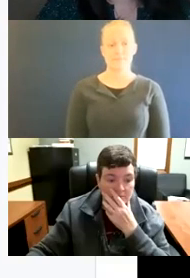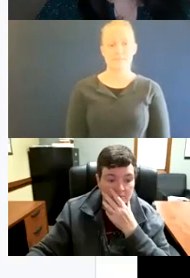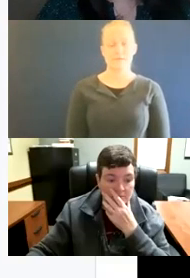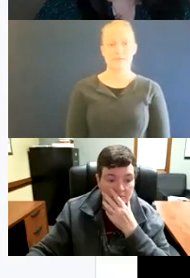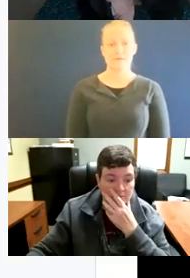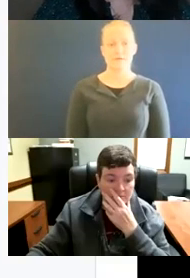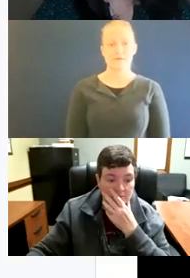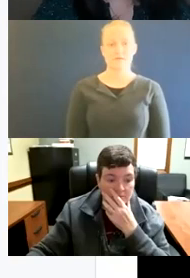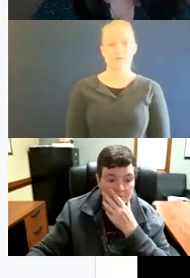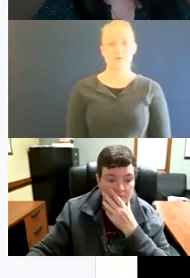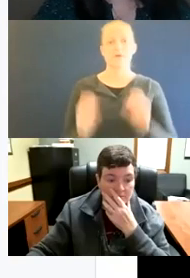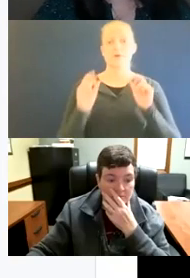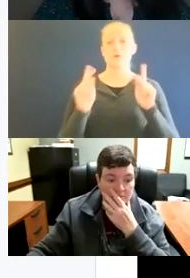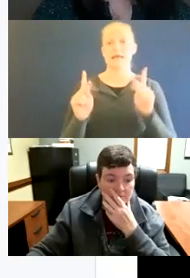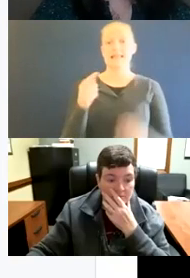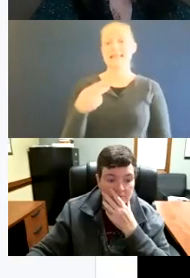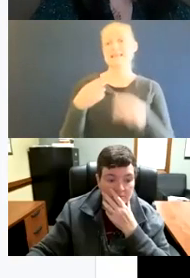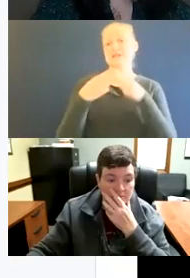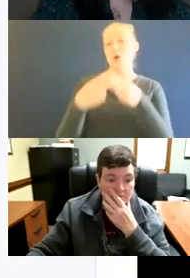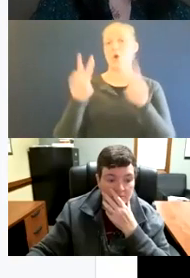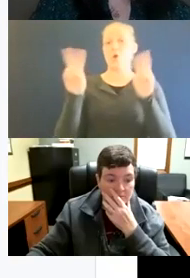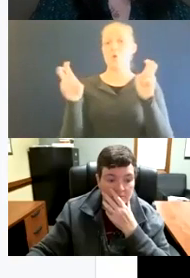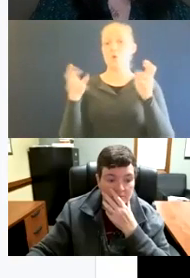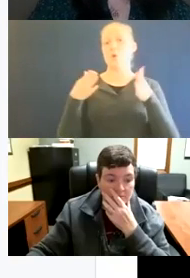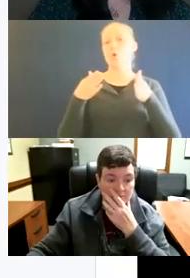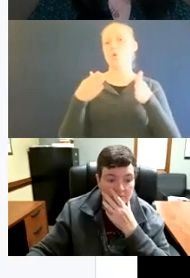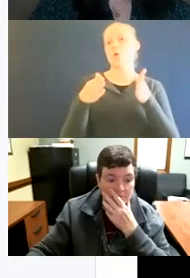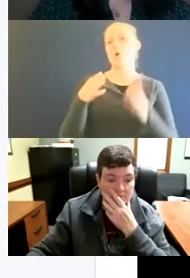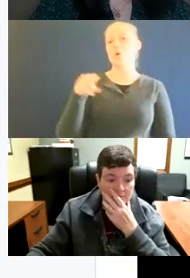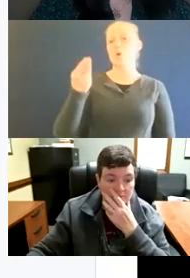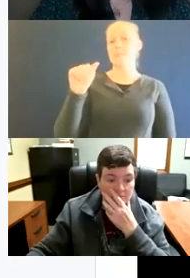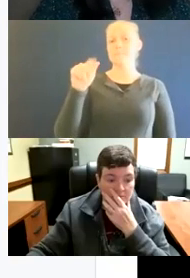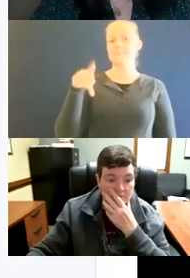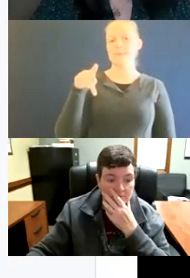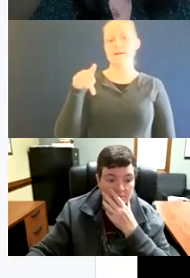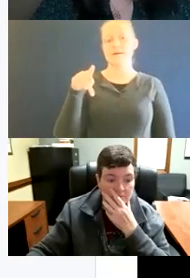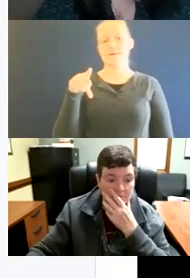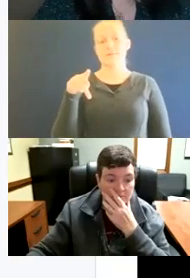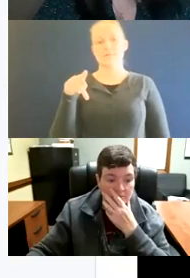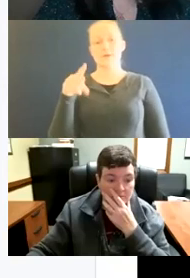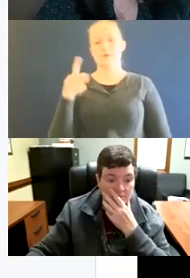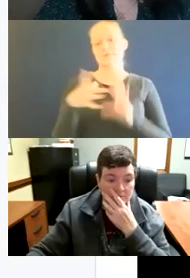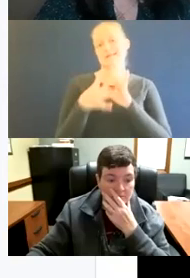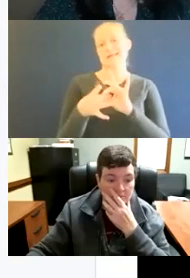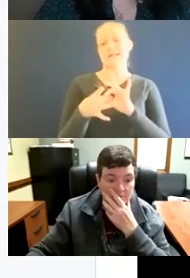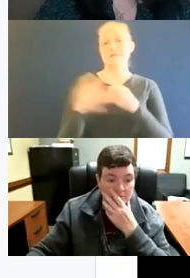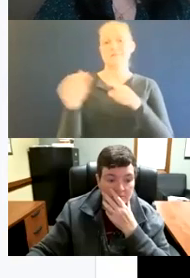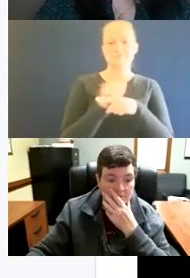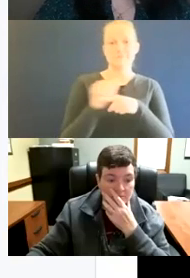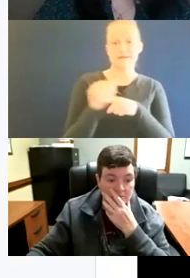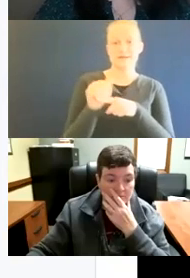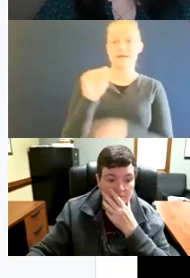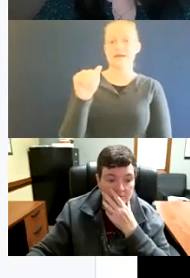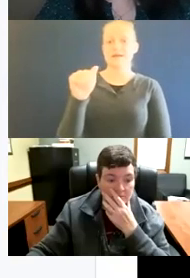Okay, so we have called this the roadmap to implementing evidence-based practices in AAC. We have it just broken down for you kind of